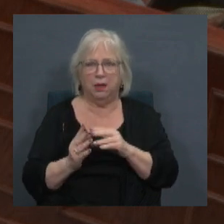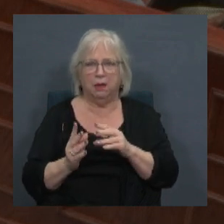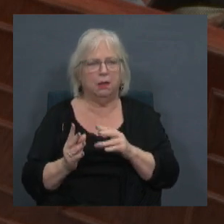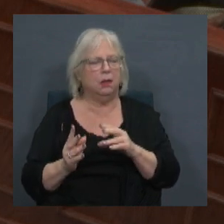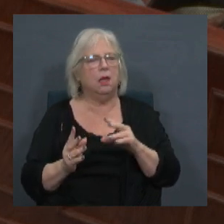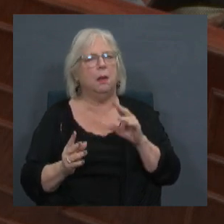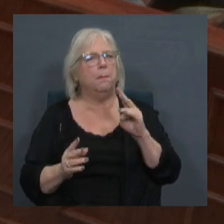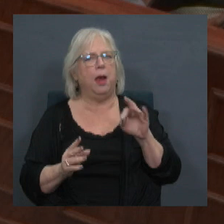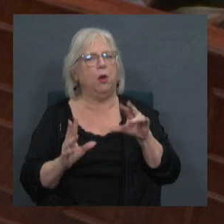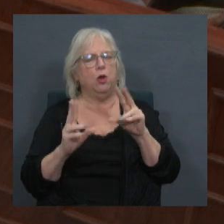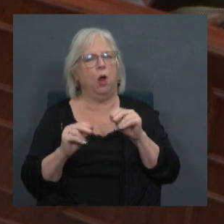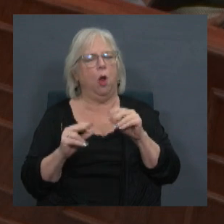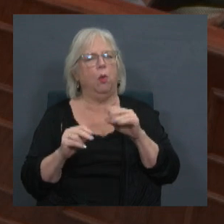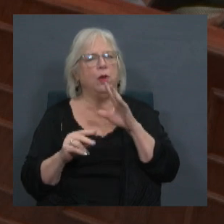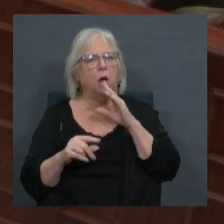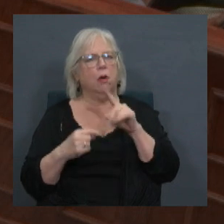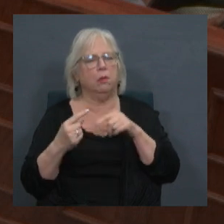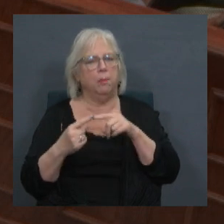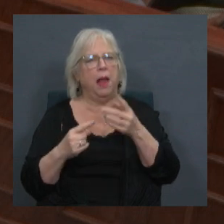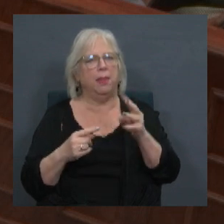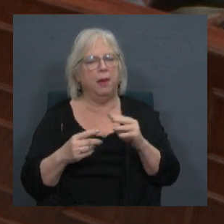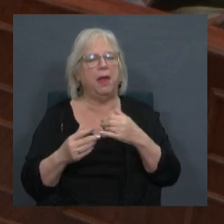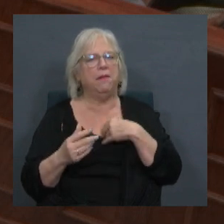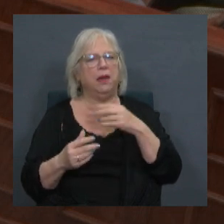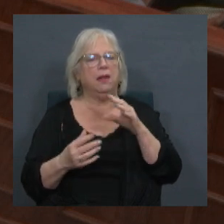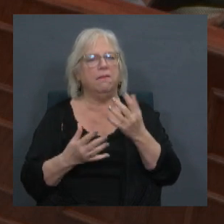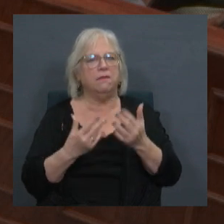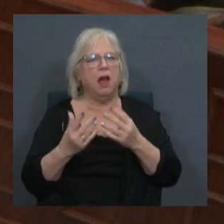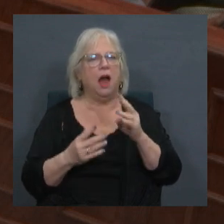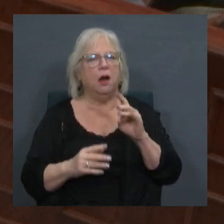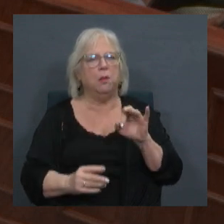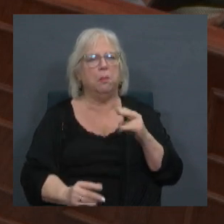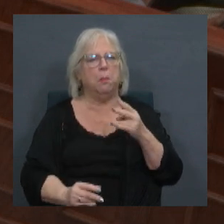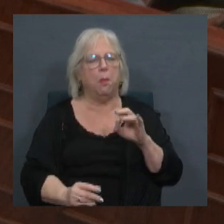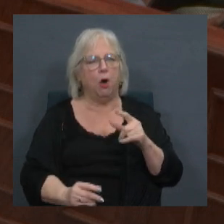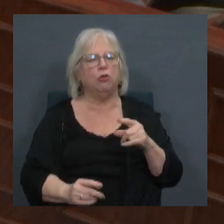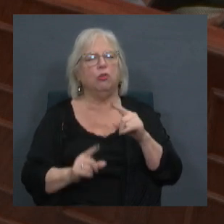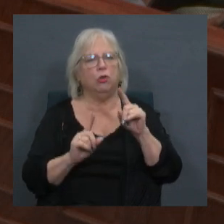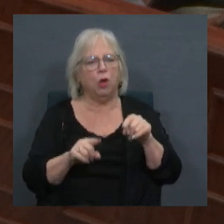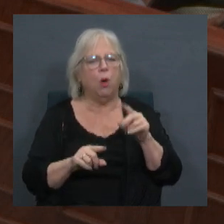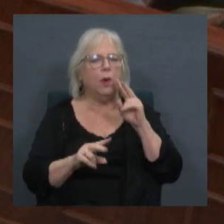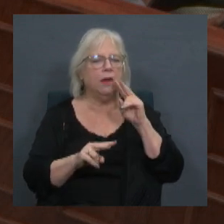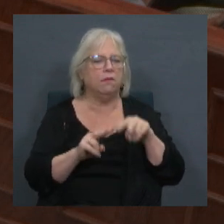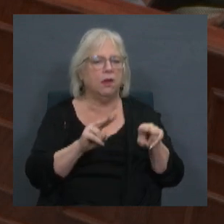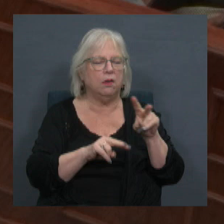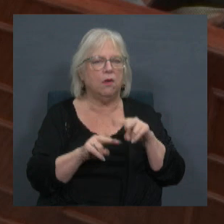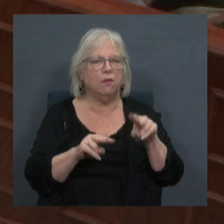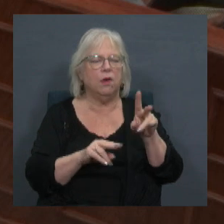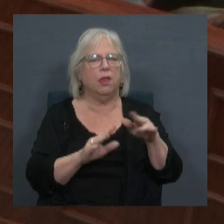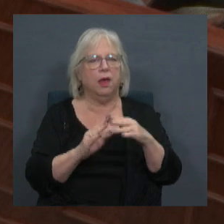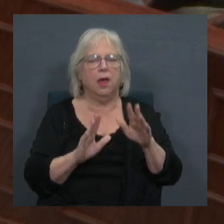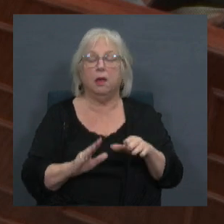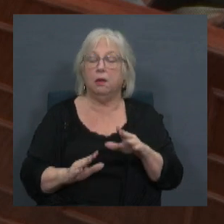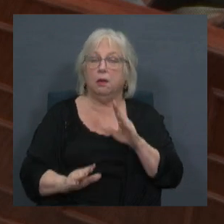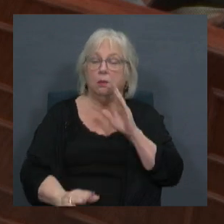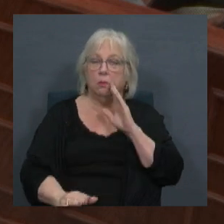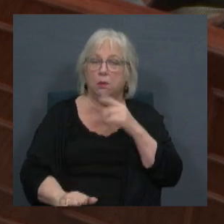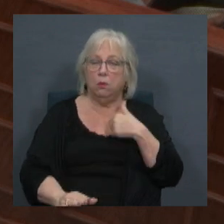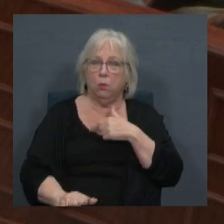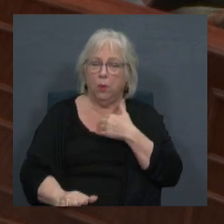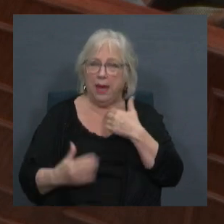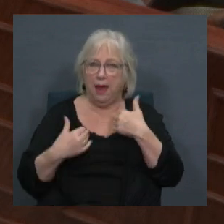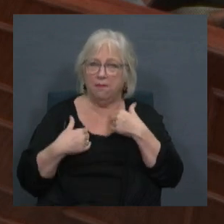No, we talked about them having the fire marshal, going to visit with the fire marshal within that time. Or do we have an